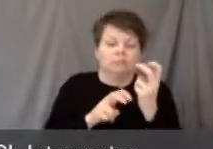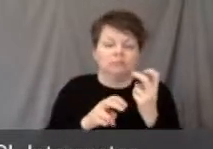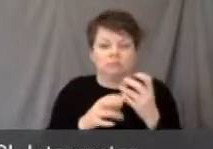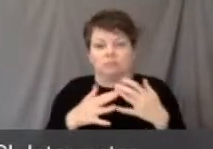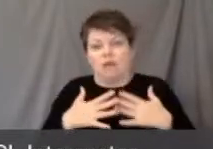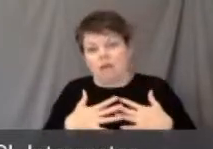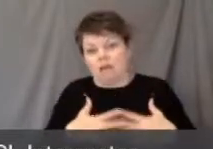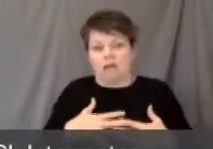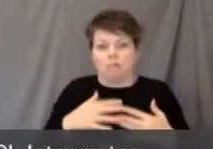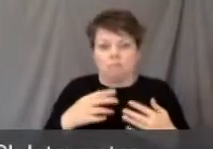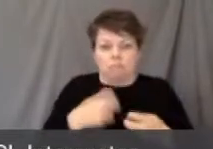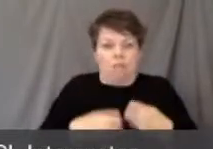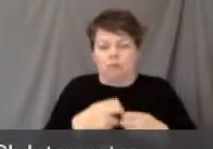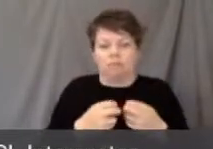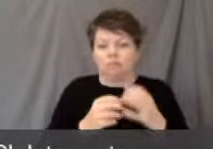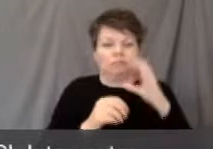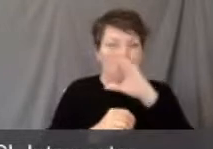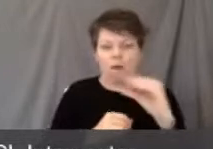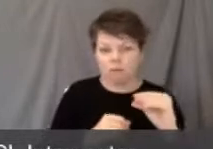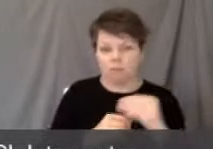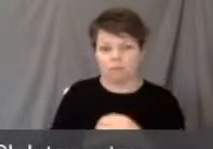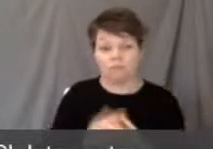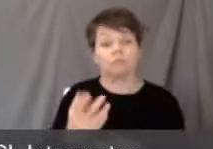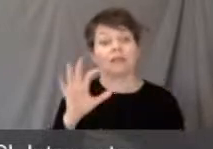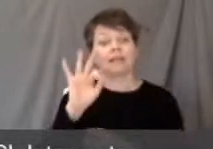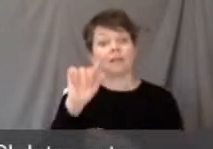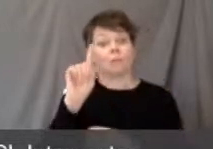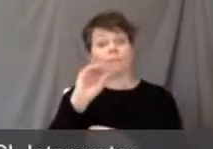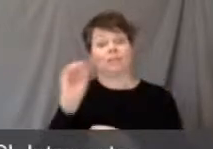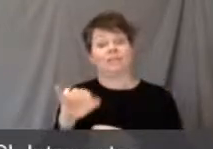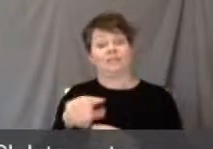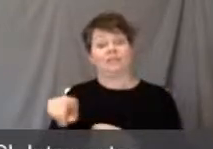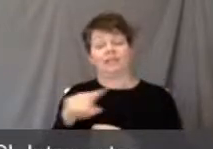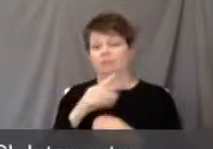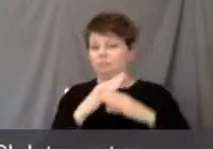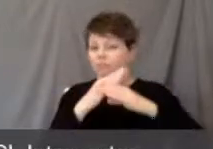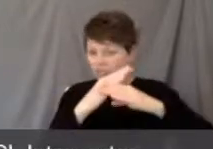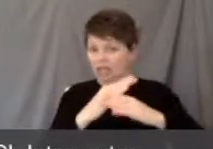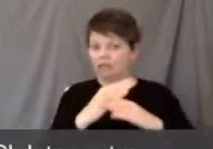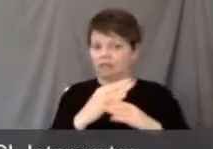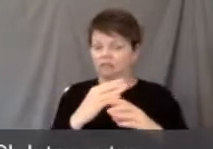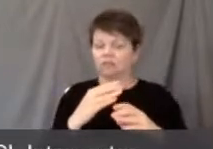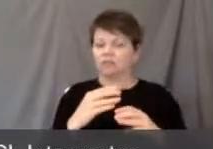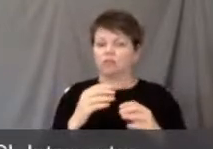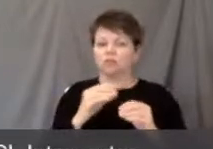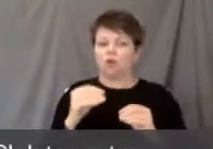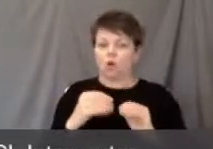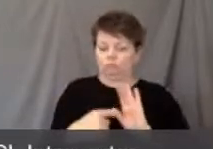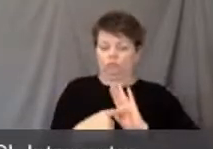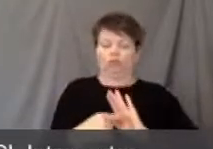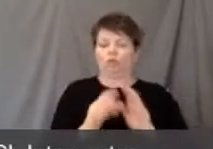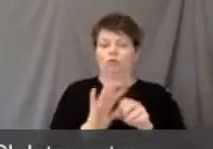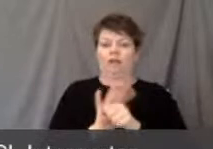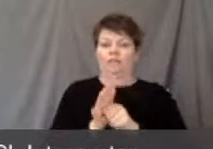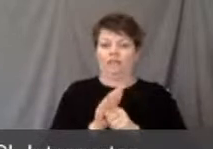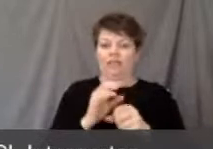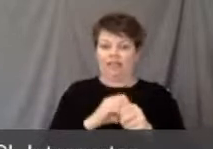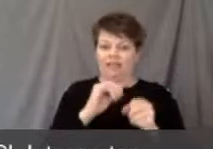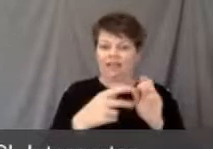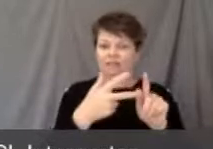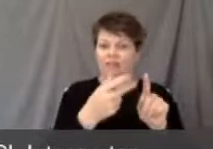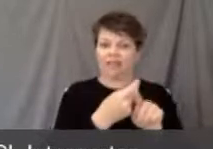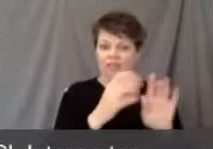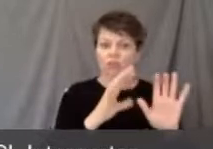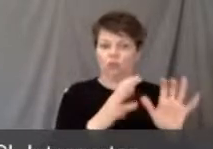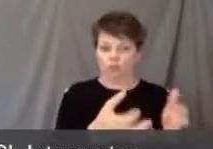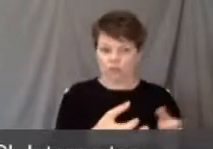The outcomes were that about 91% were protected against symptomatic COVID-19 infection in the vaccinated group.